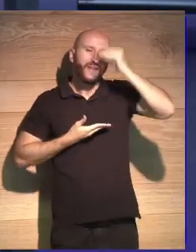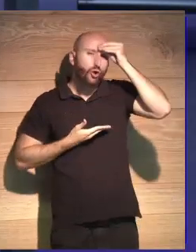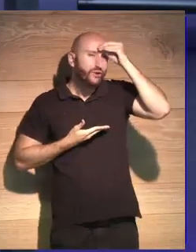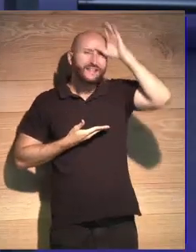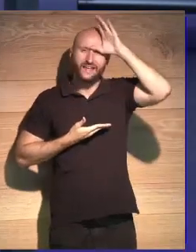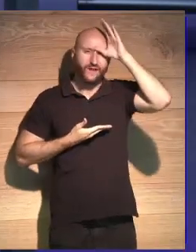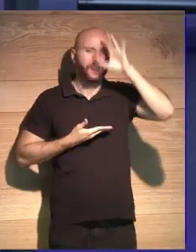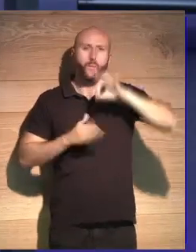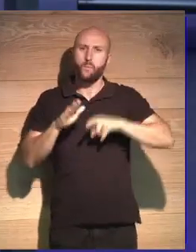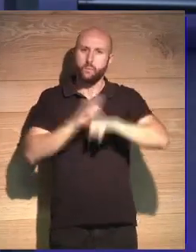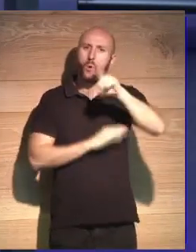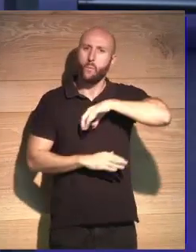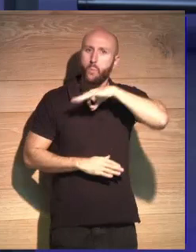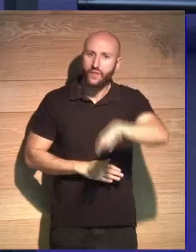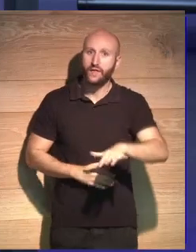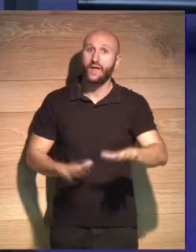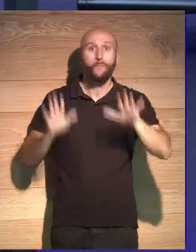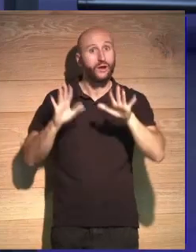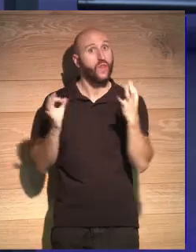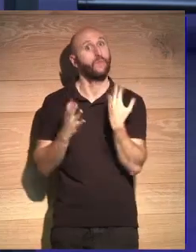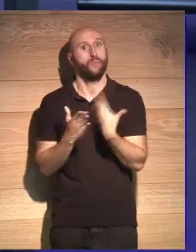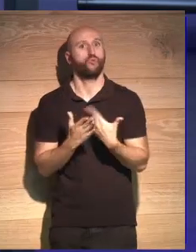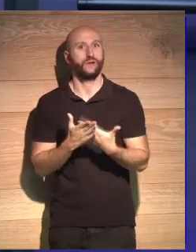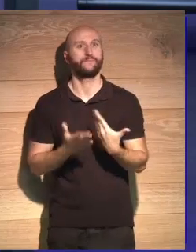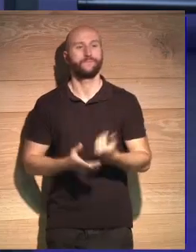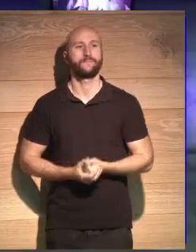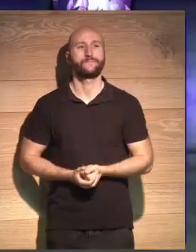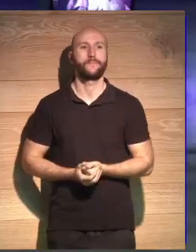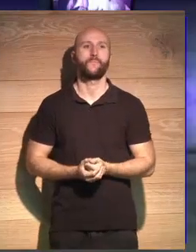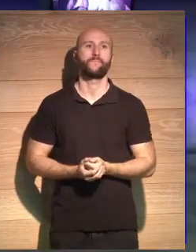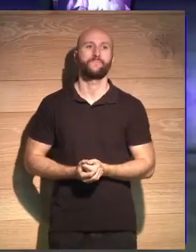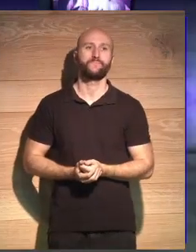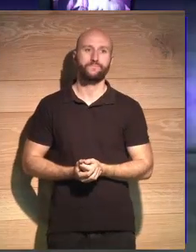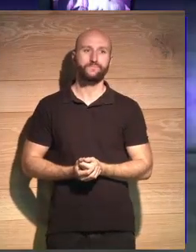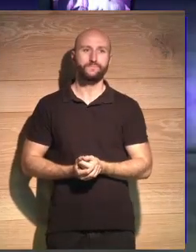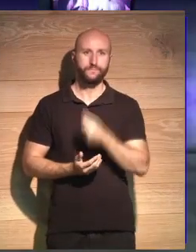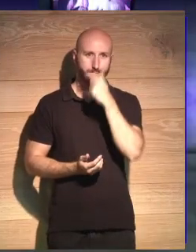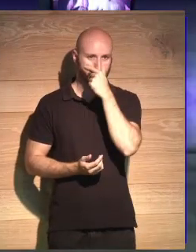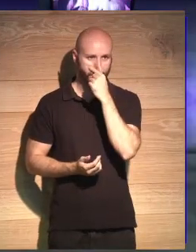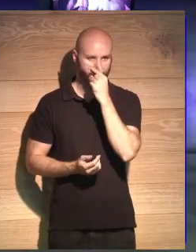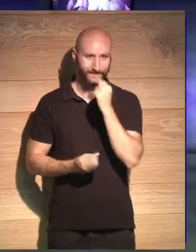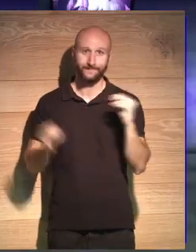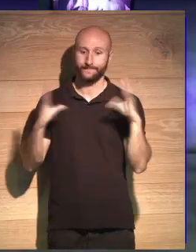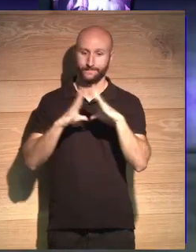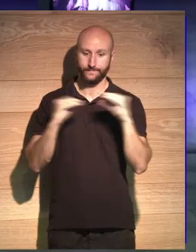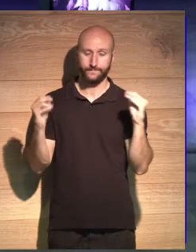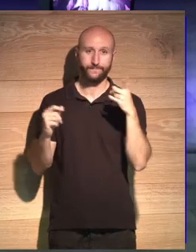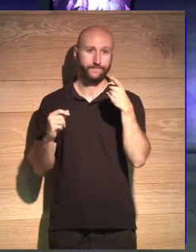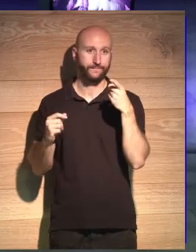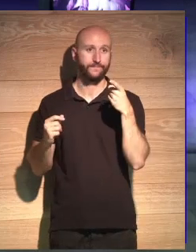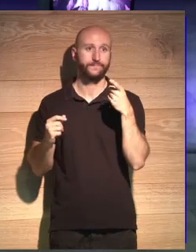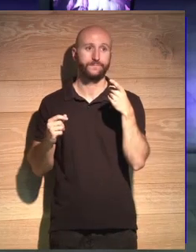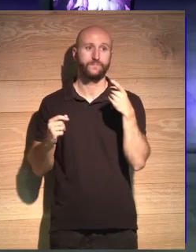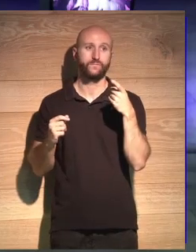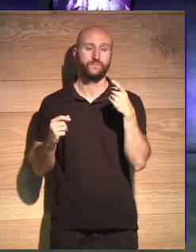think, and develop cognitive skills that are far beyond just remembering, but we need to prove this. In the